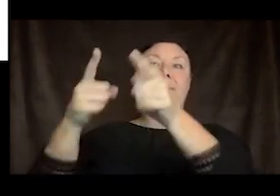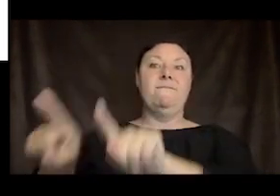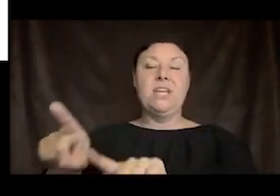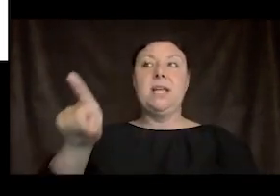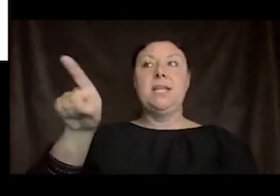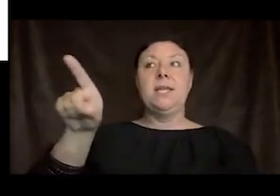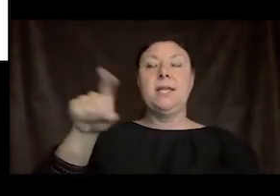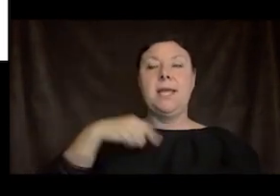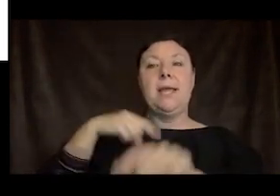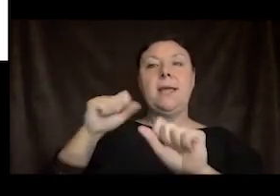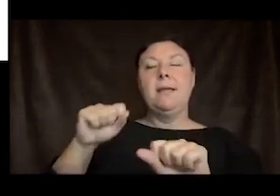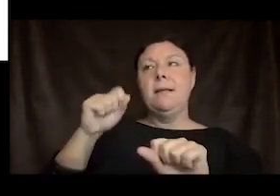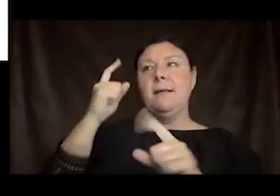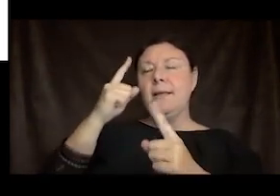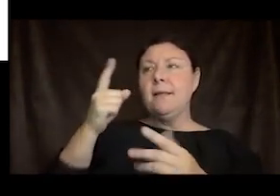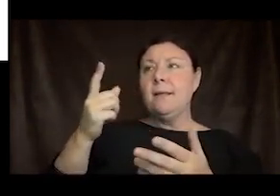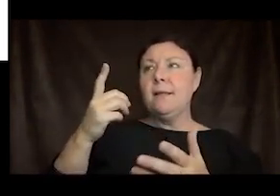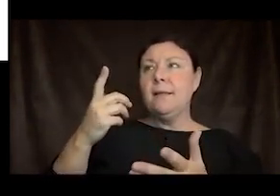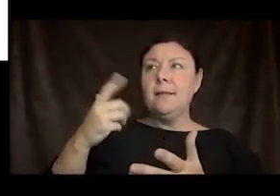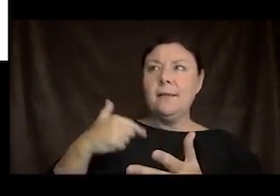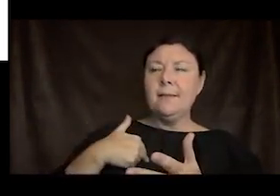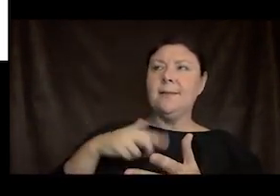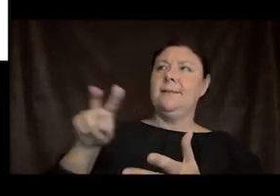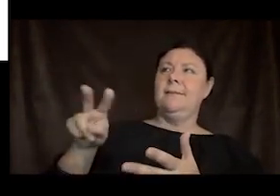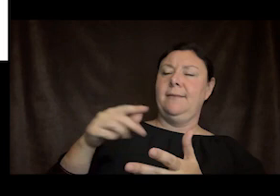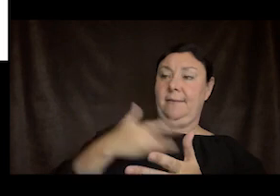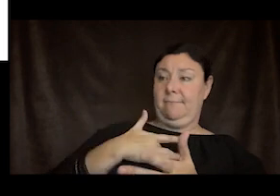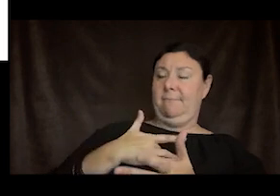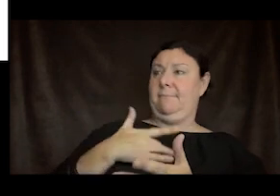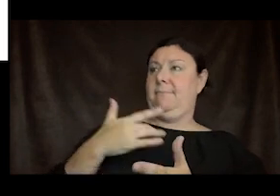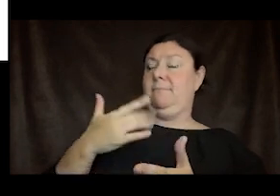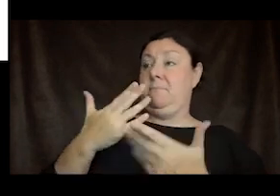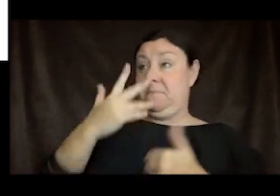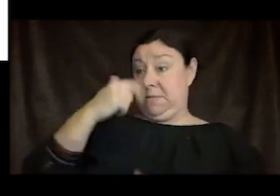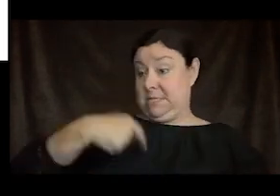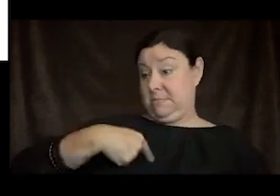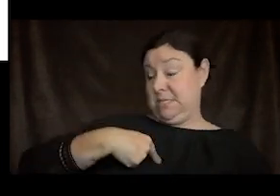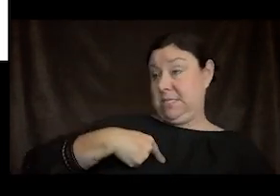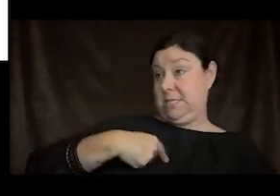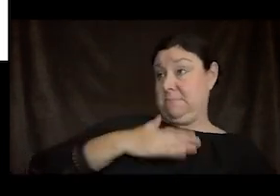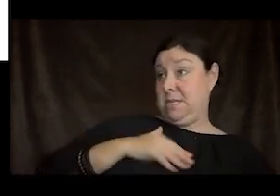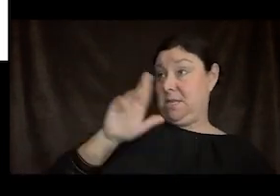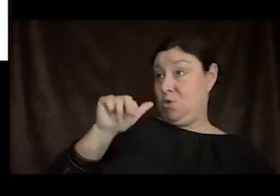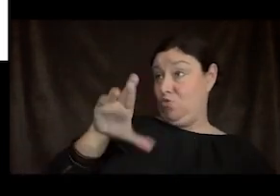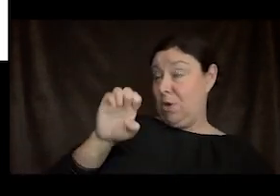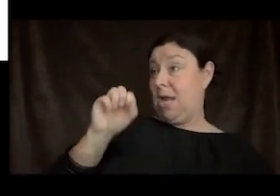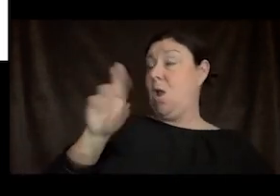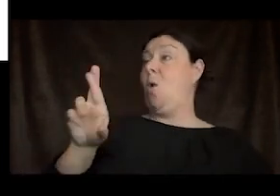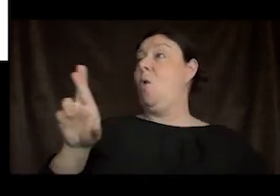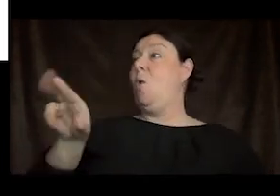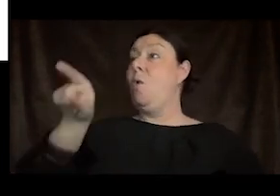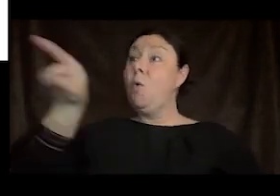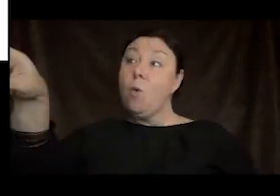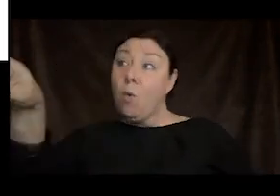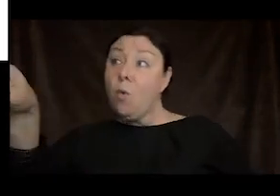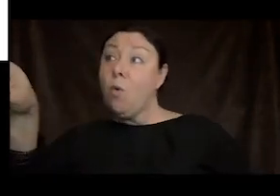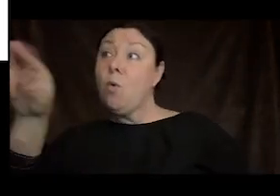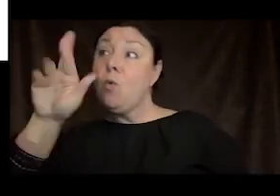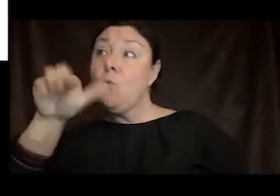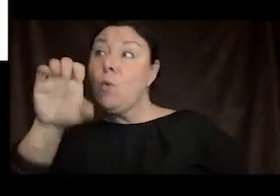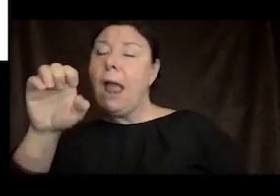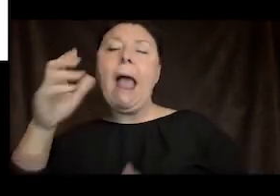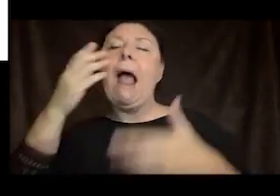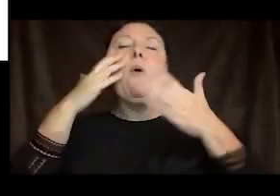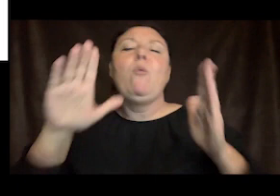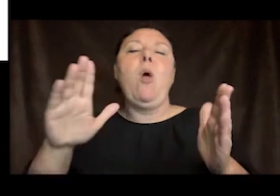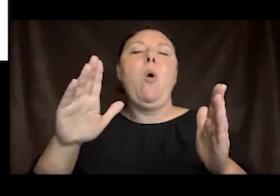be because of my race or the student's race or whatever that marker might be, and I